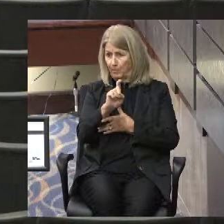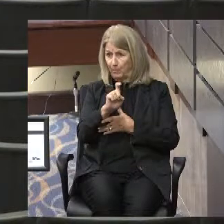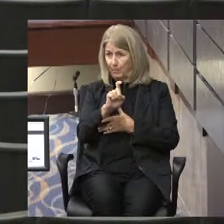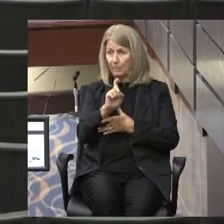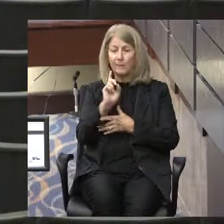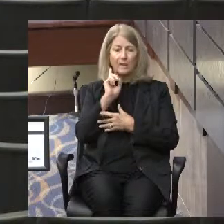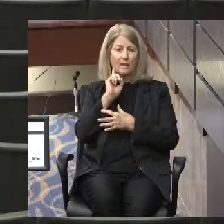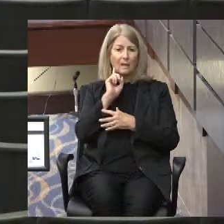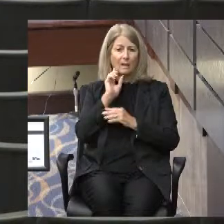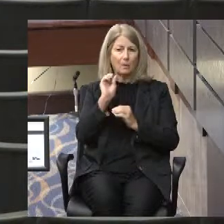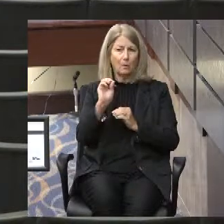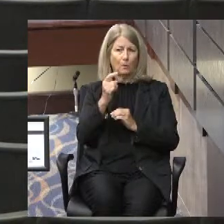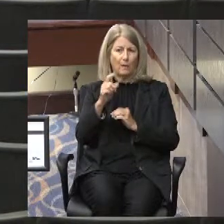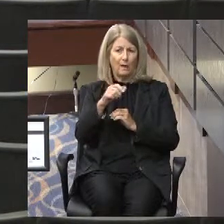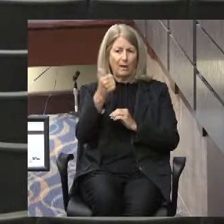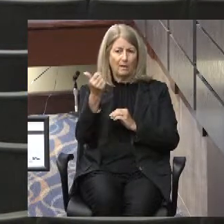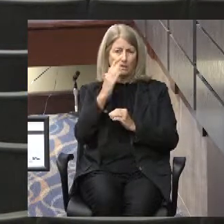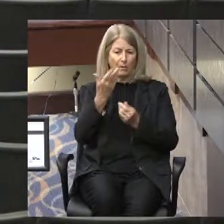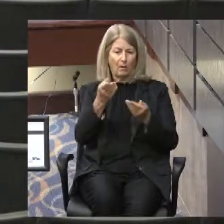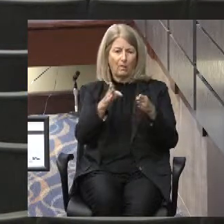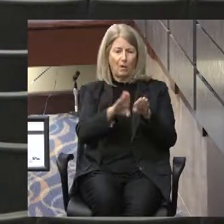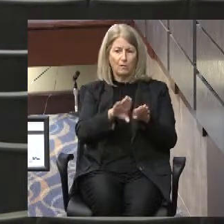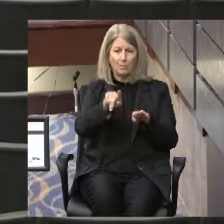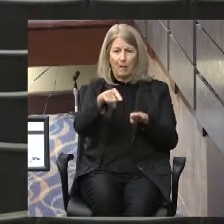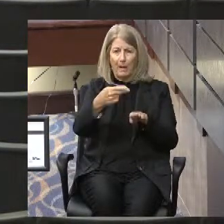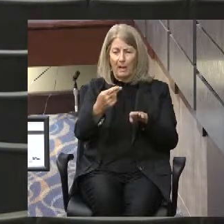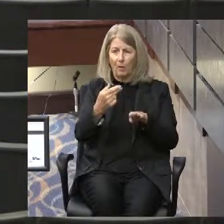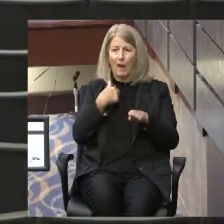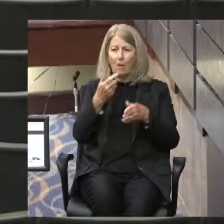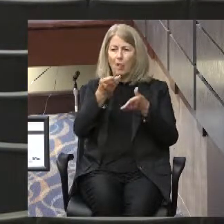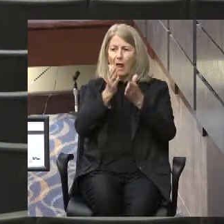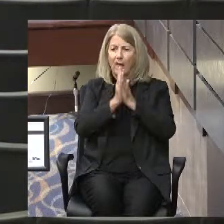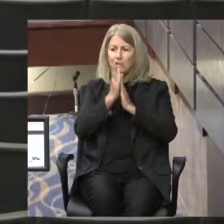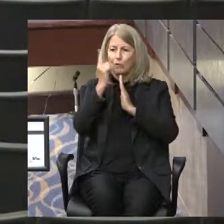Hearing no one else, I will close the public hearing and I'll ask for a motion.